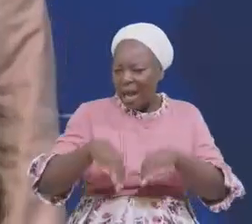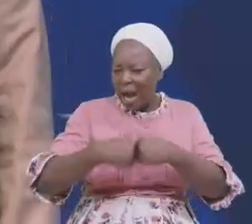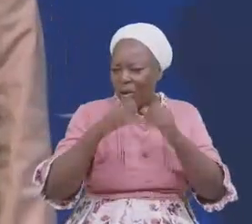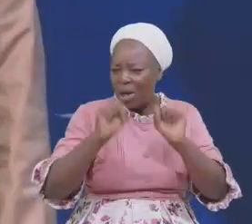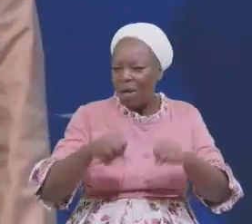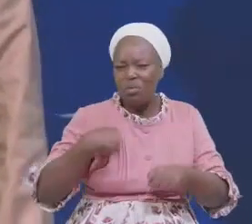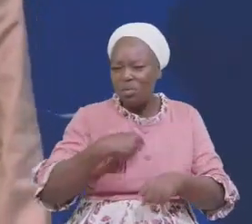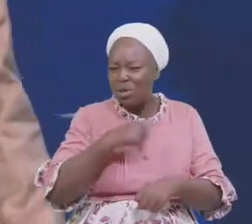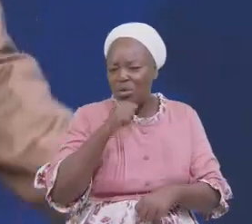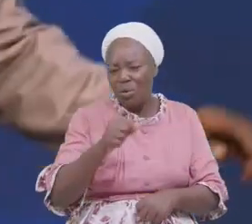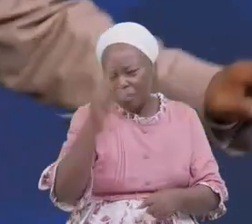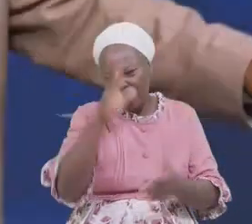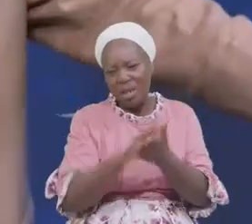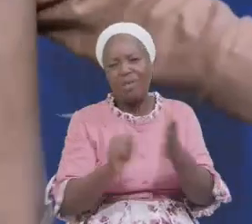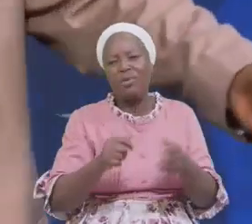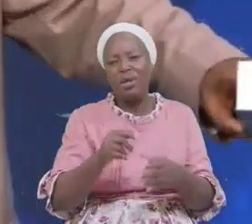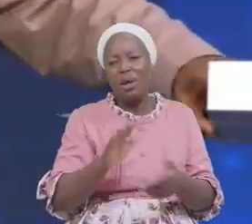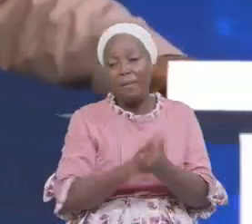God?